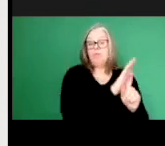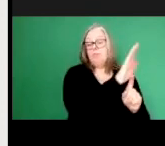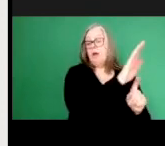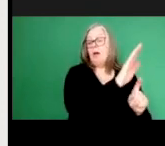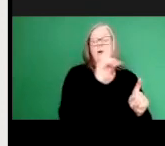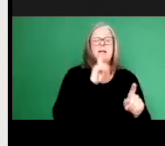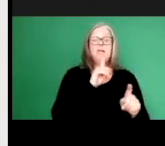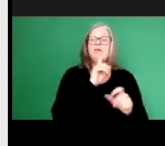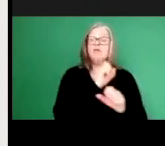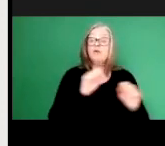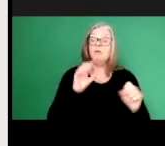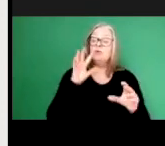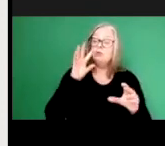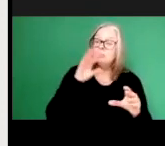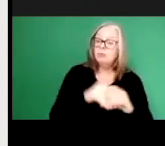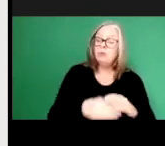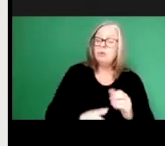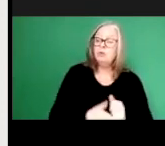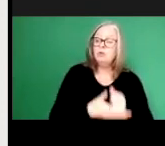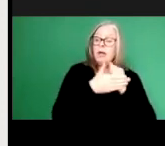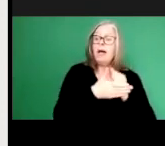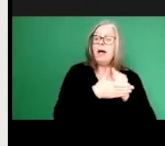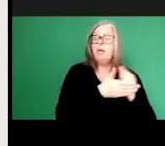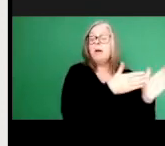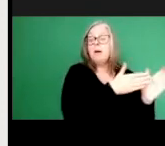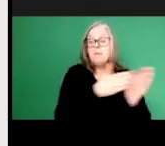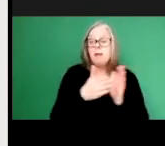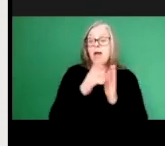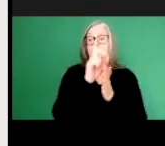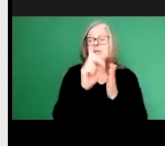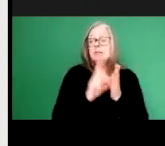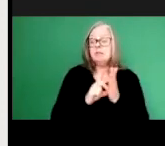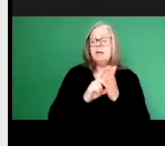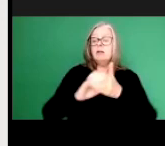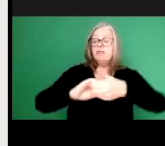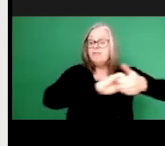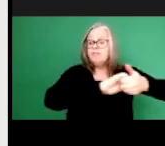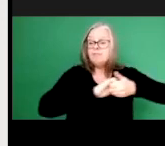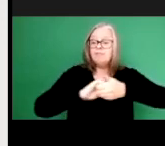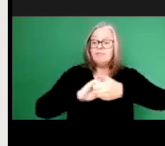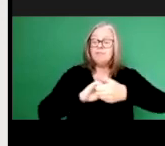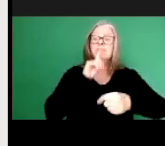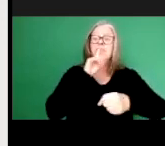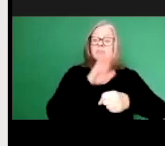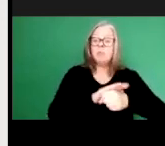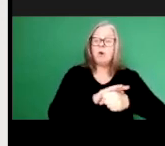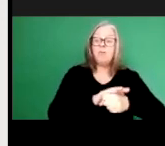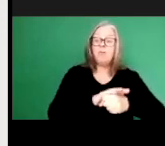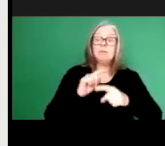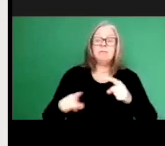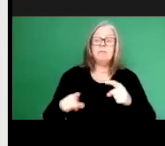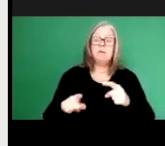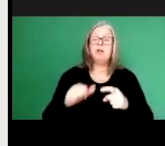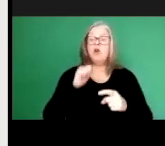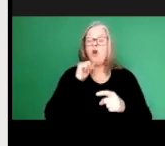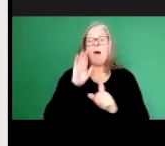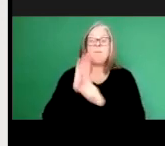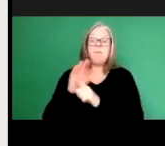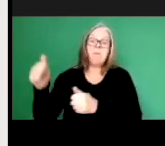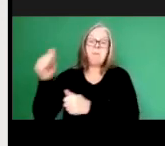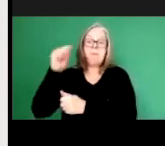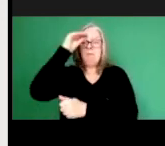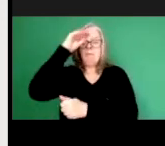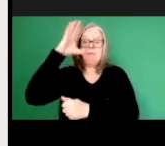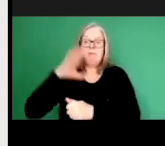participate in and help compose a world alongside others is promised on a subject that is not a masculinized, heroic individual